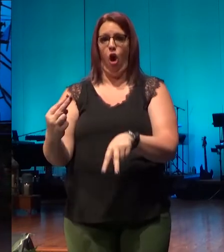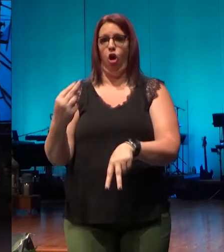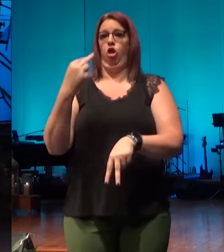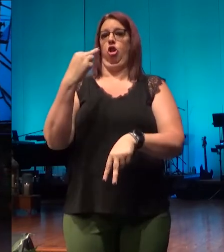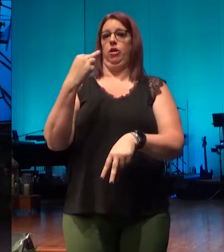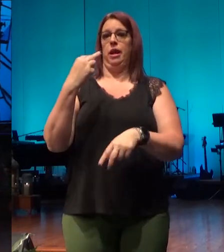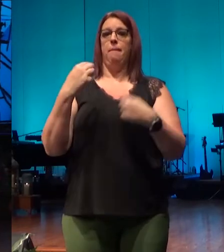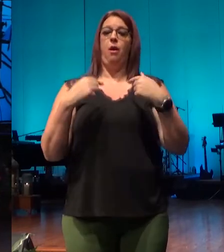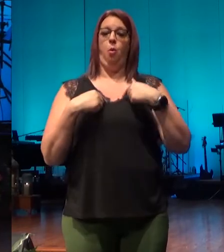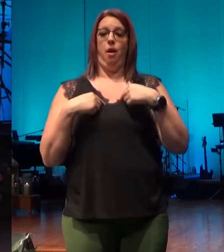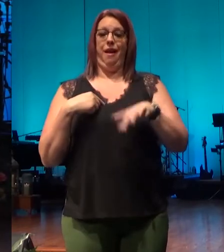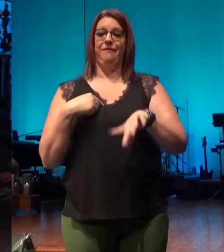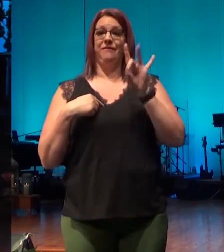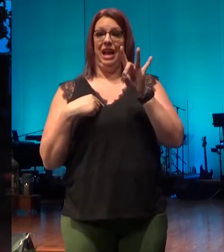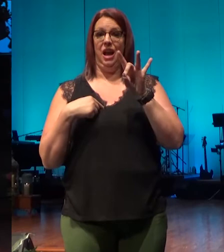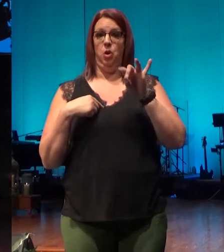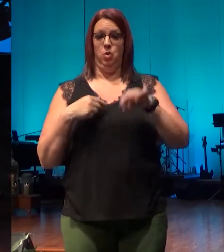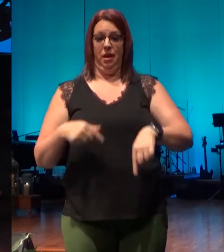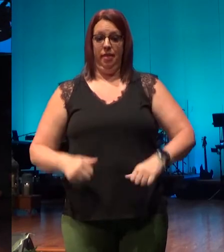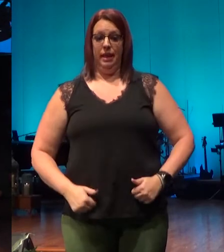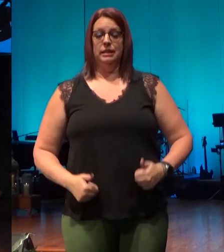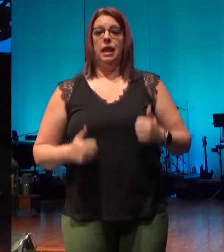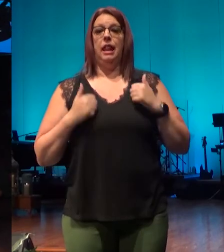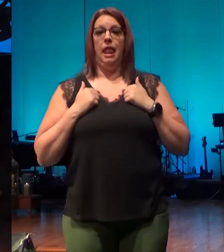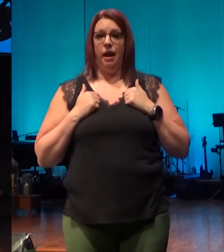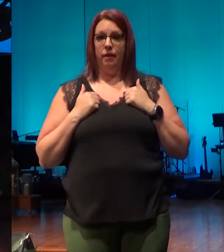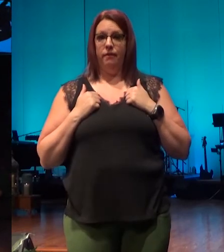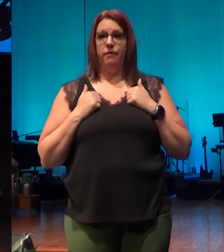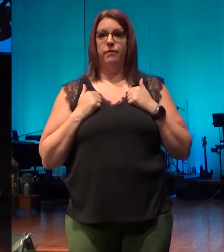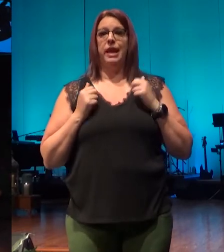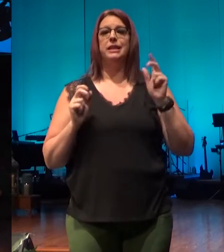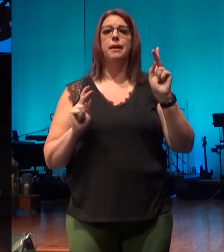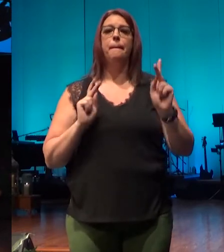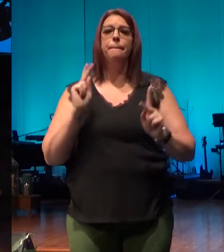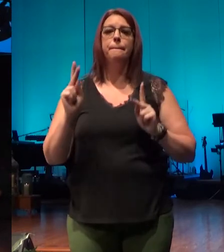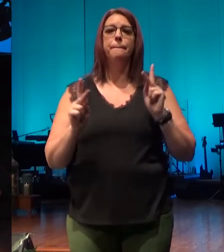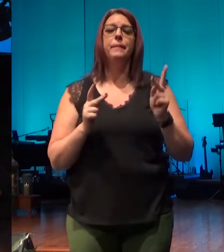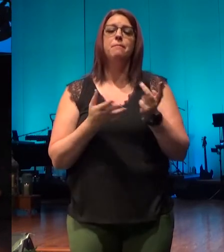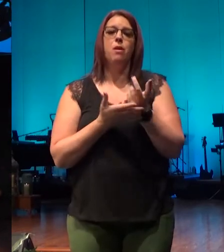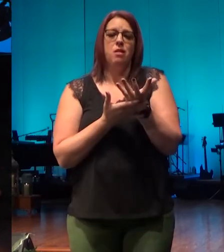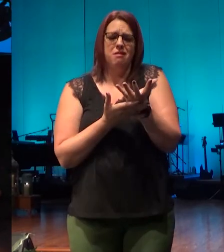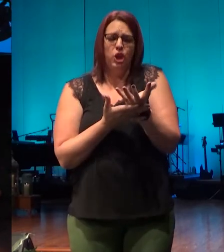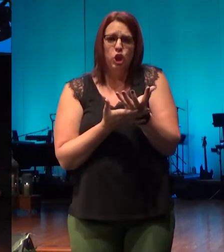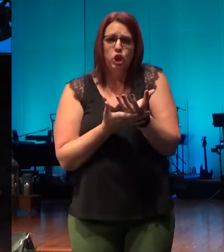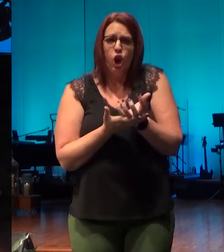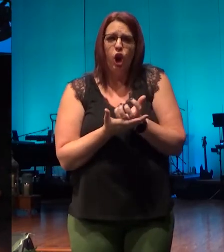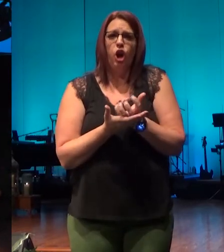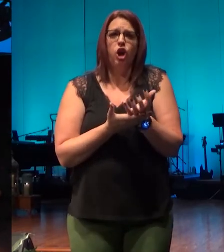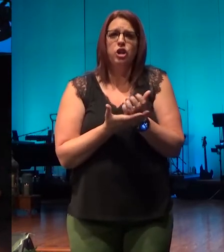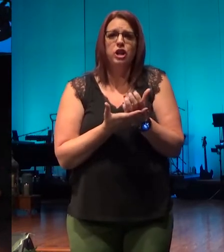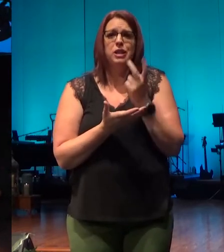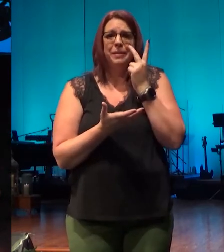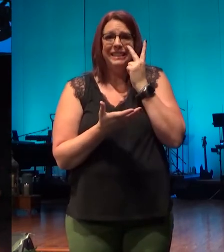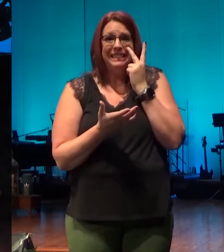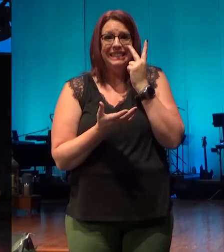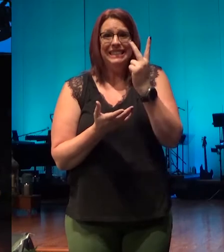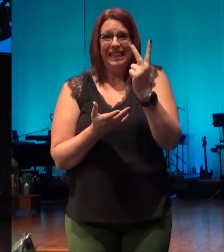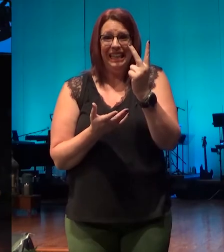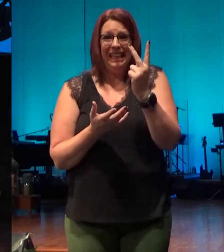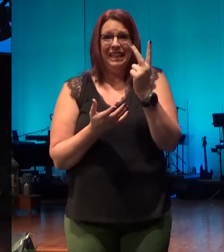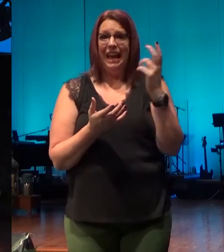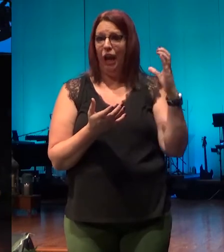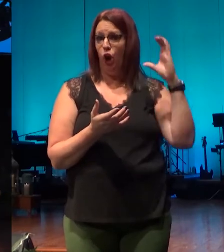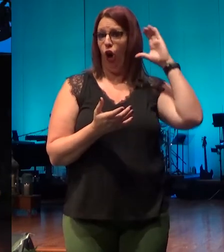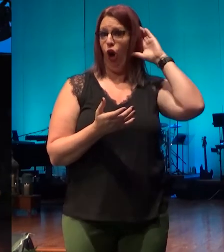discovered about this life is that people yearn to be seen and heard. They don't yearn to be told what to